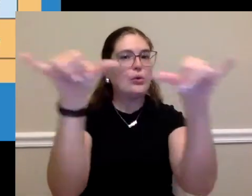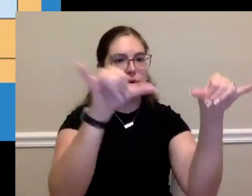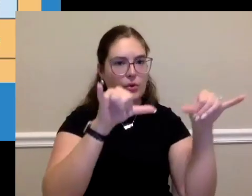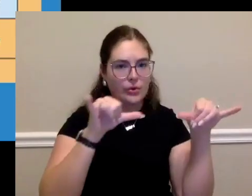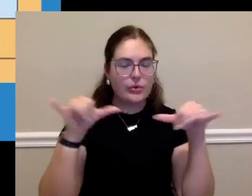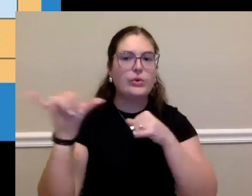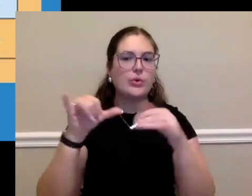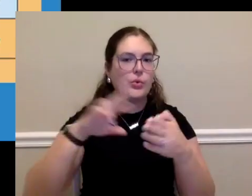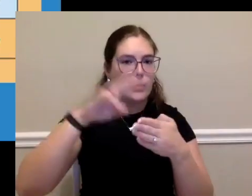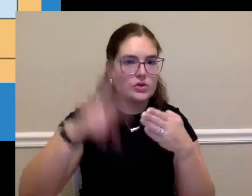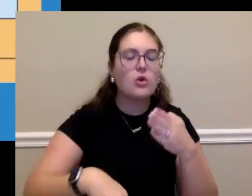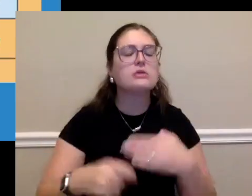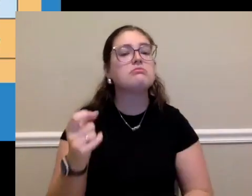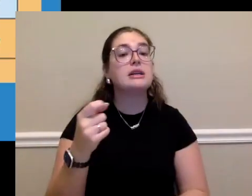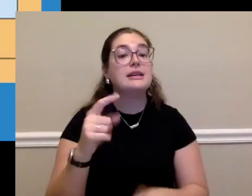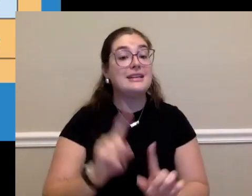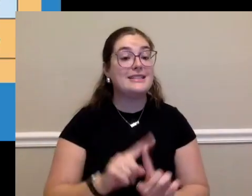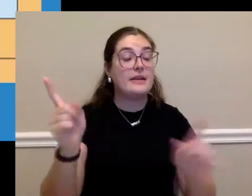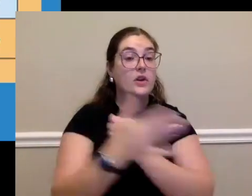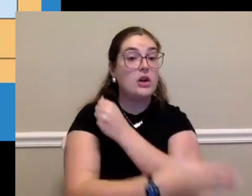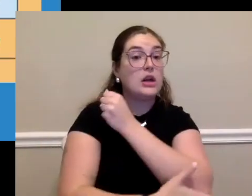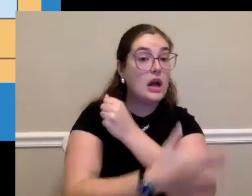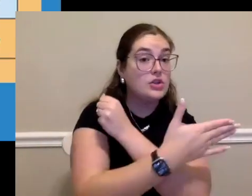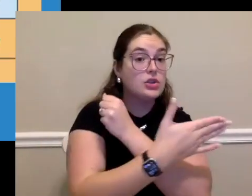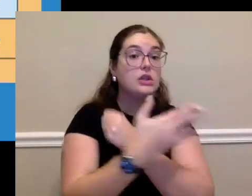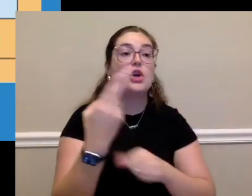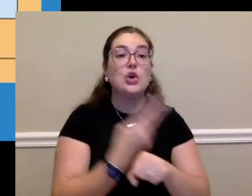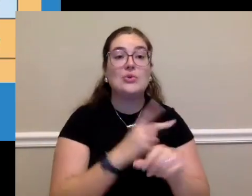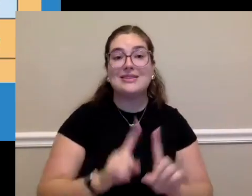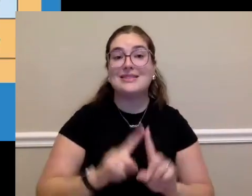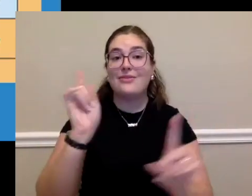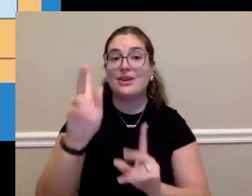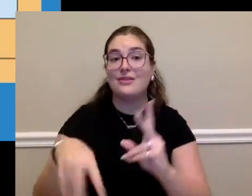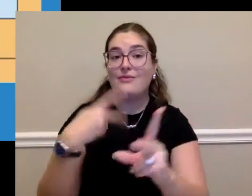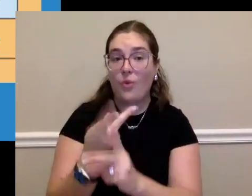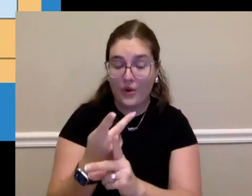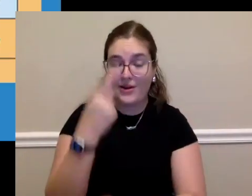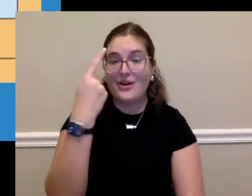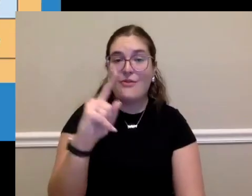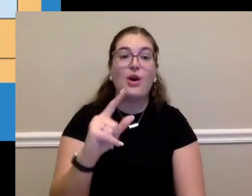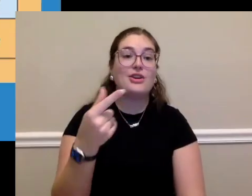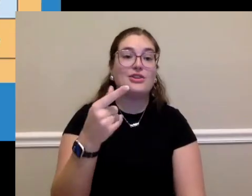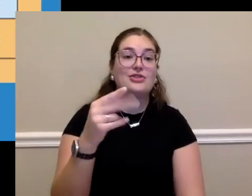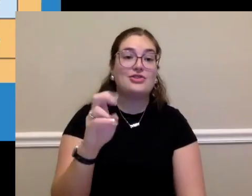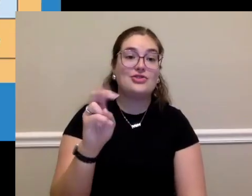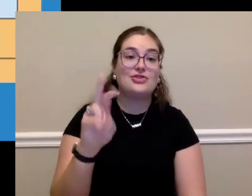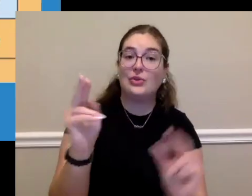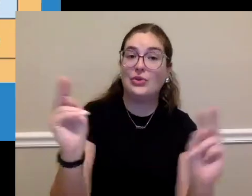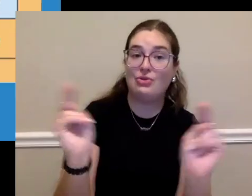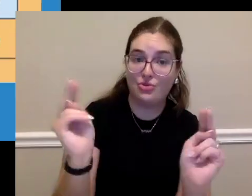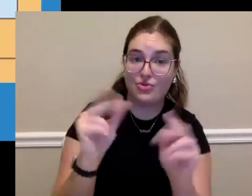basically different countries are using different forms of the gender neutral